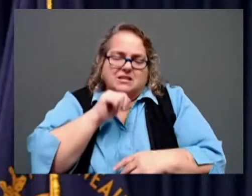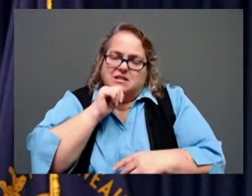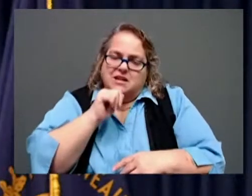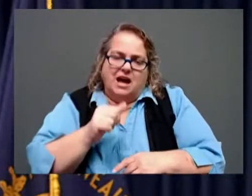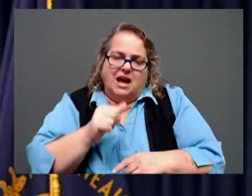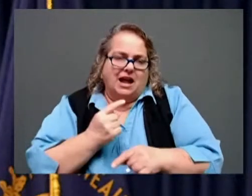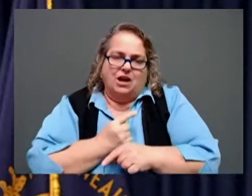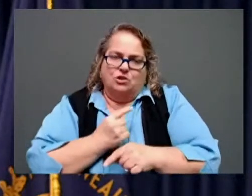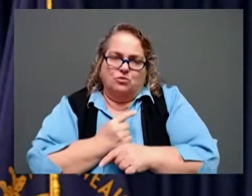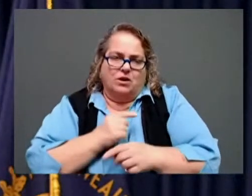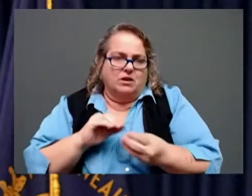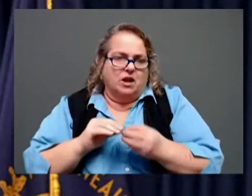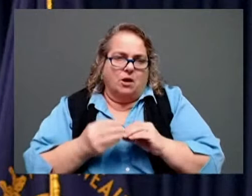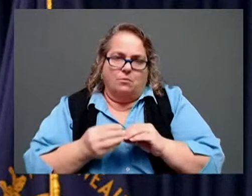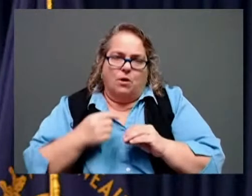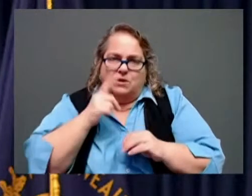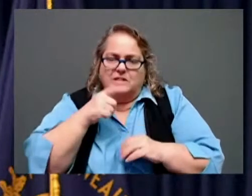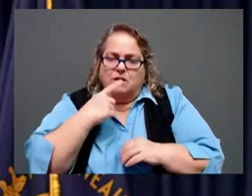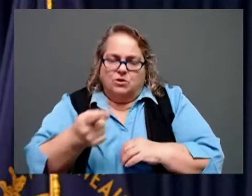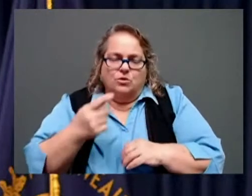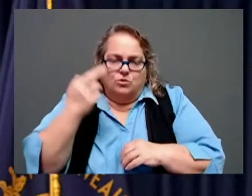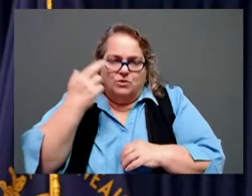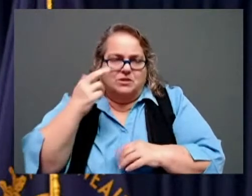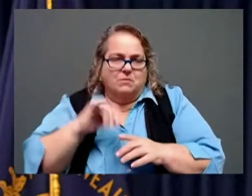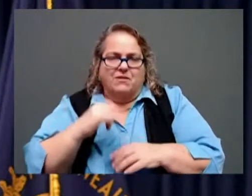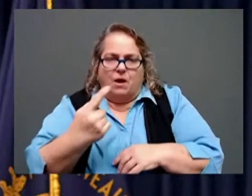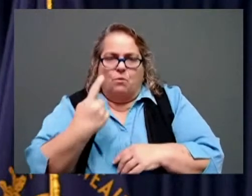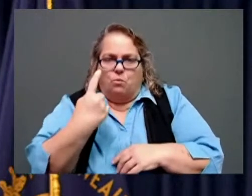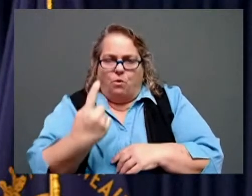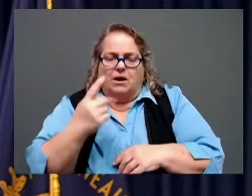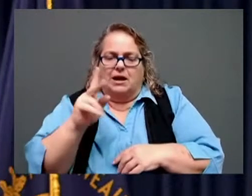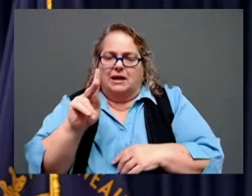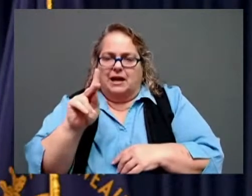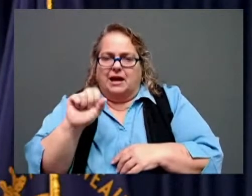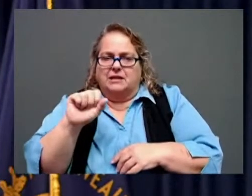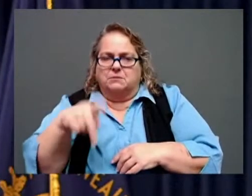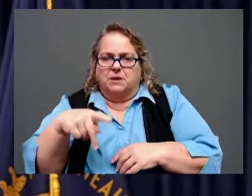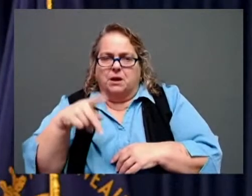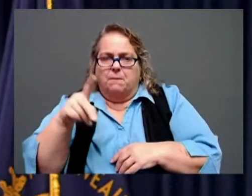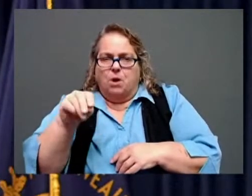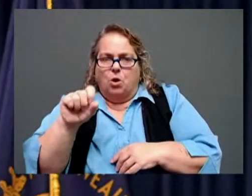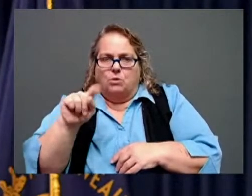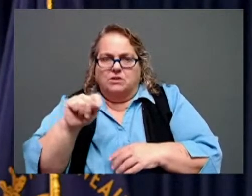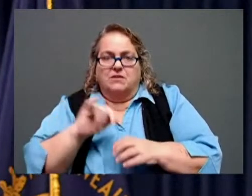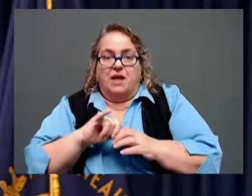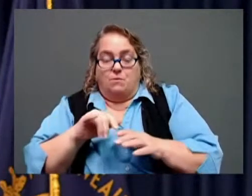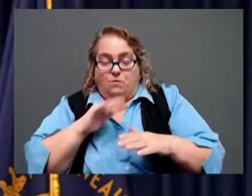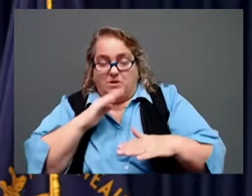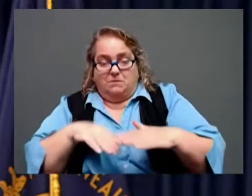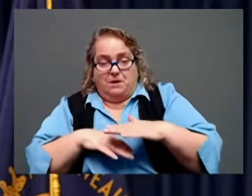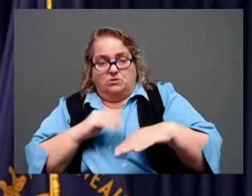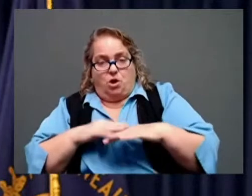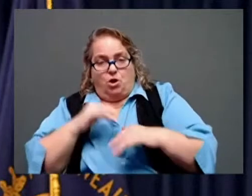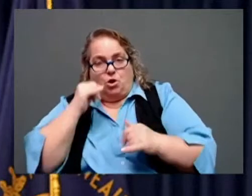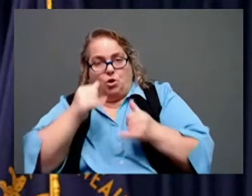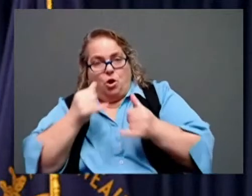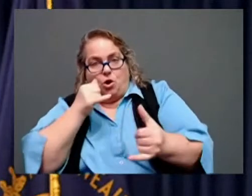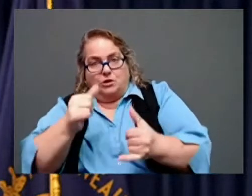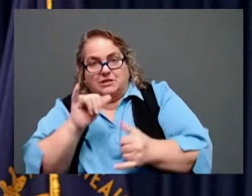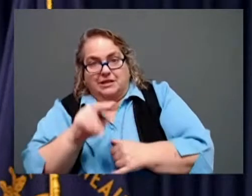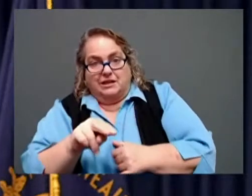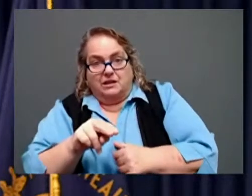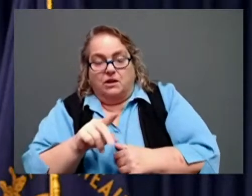the reasons, but that was one KSP post, and that was based on calls in. There are hundreds